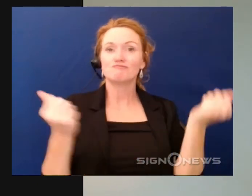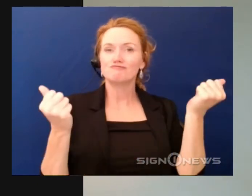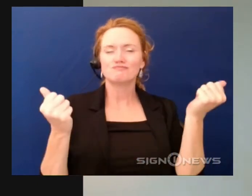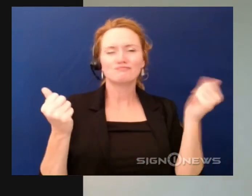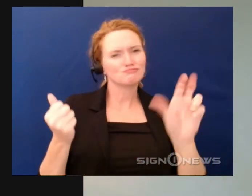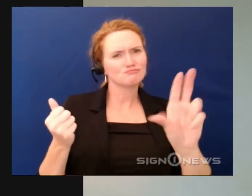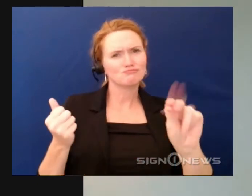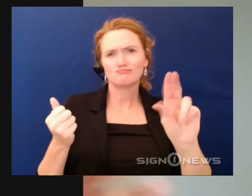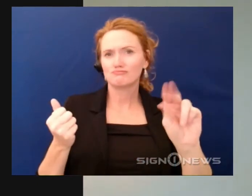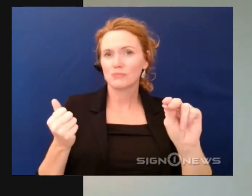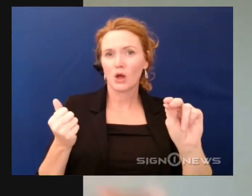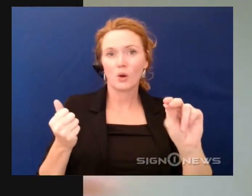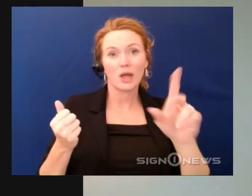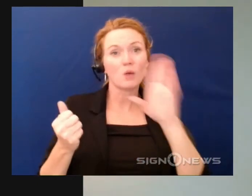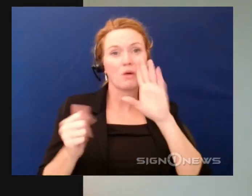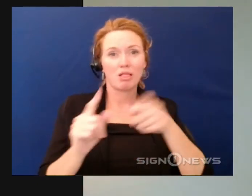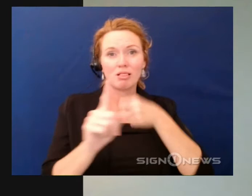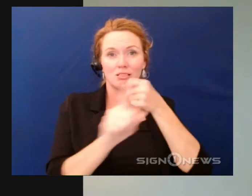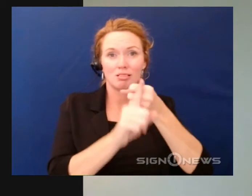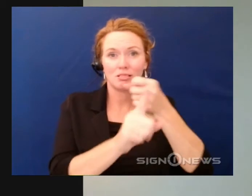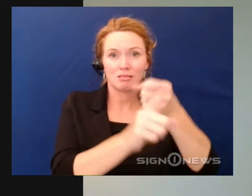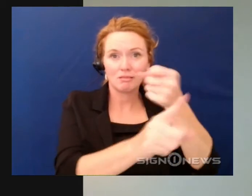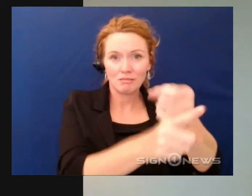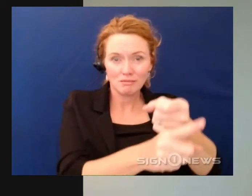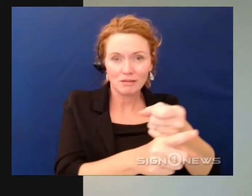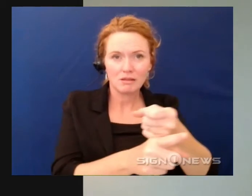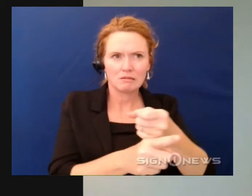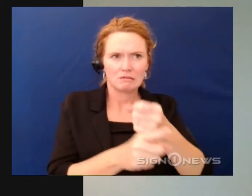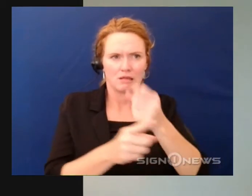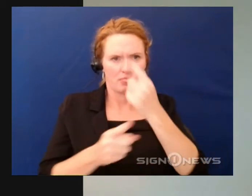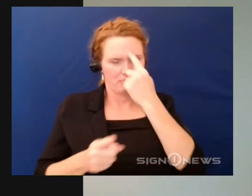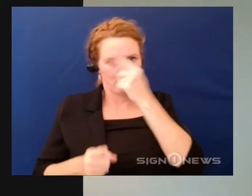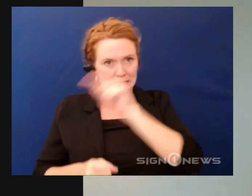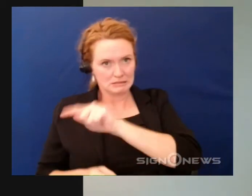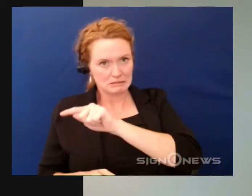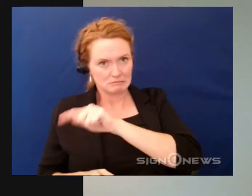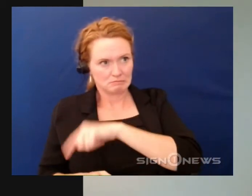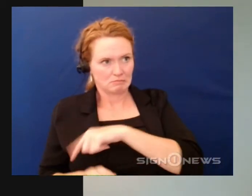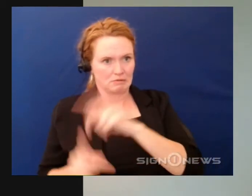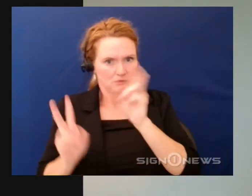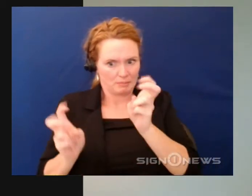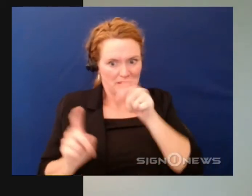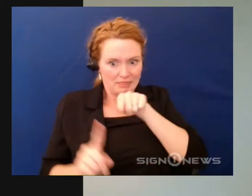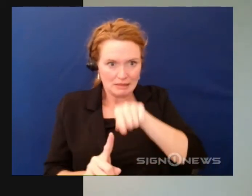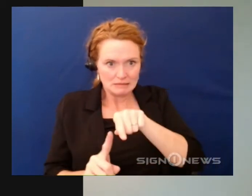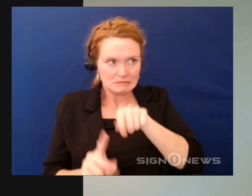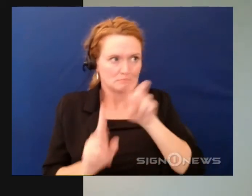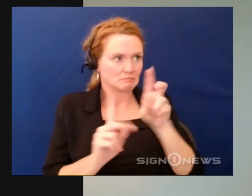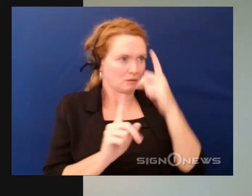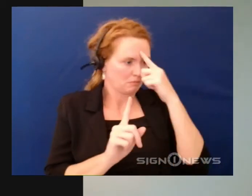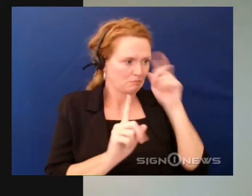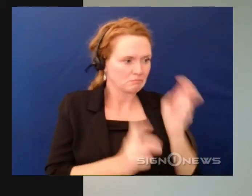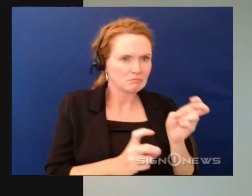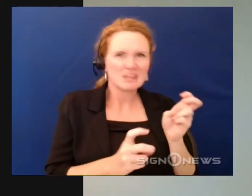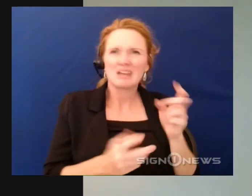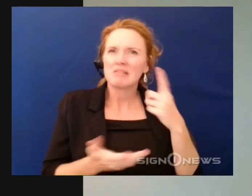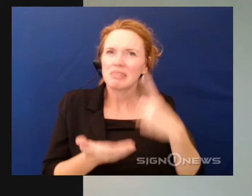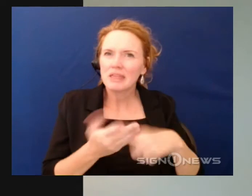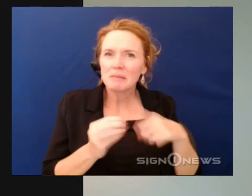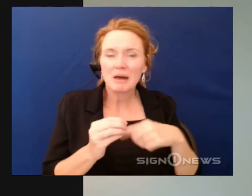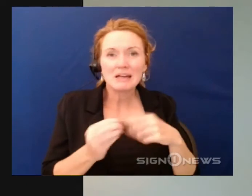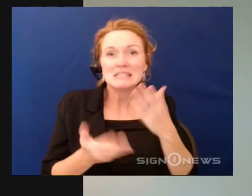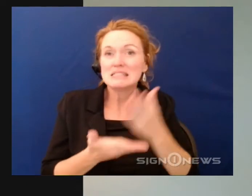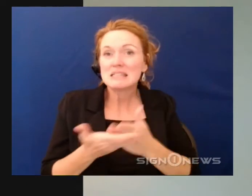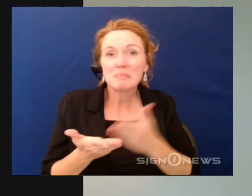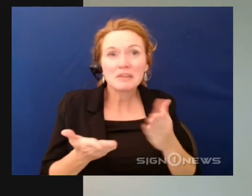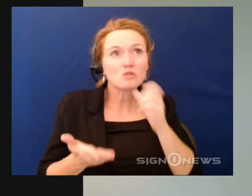this cascading list of questions that you have to consider for maybe situations you're not thinking